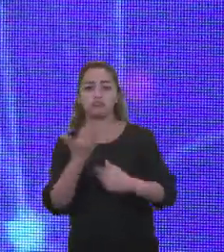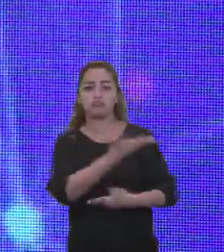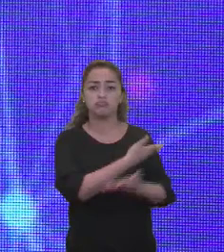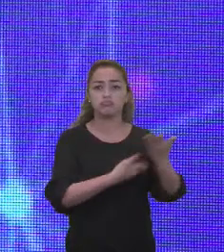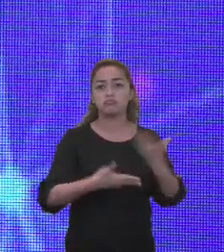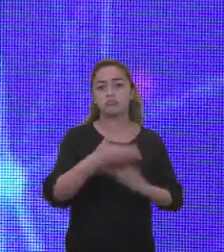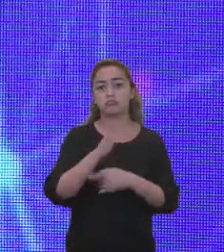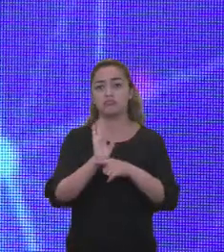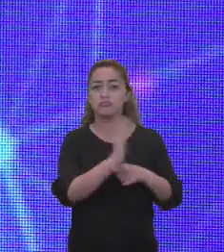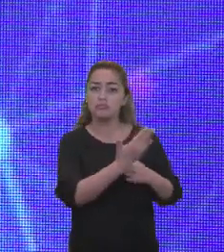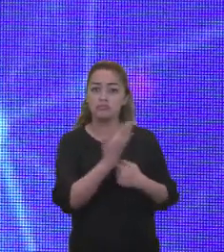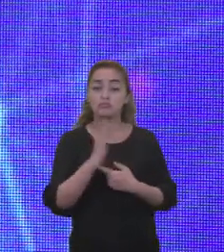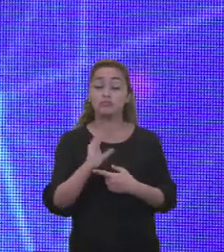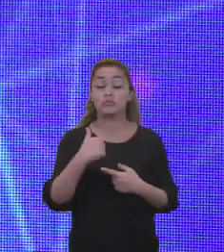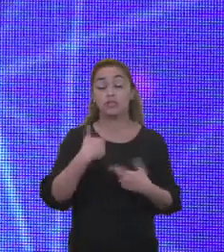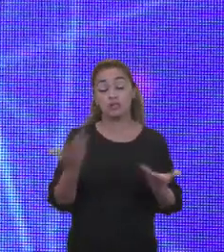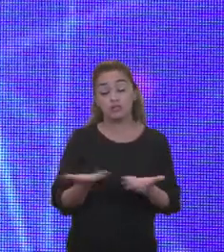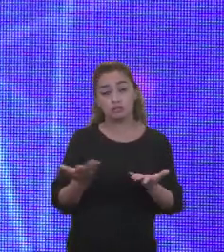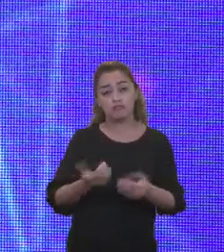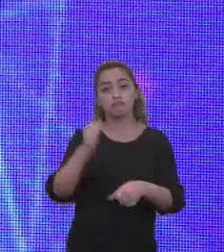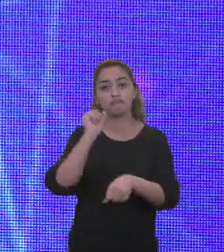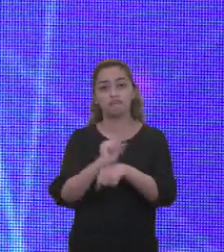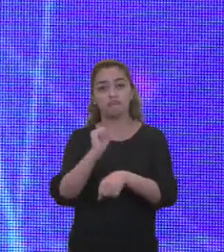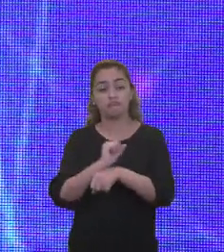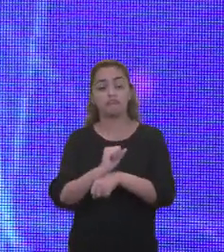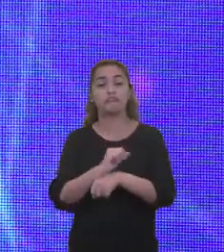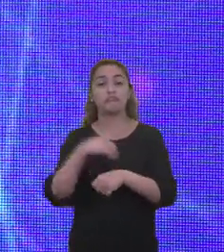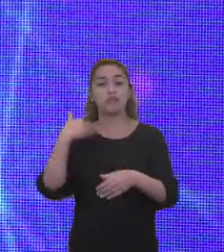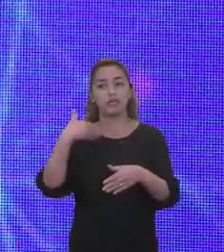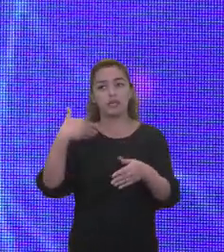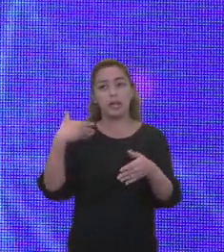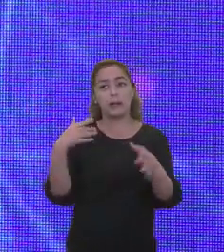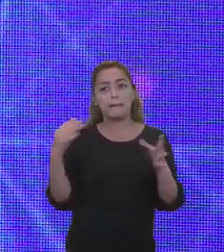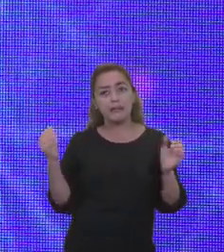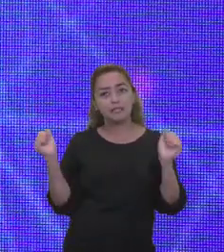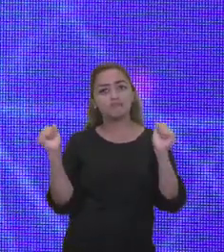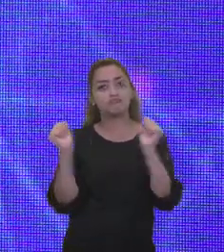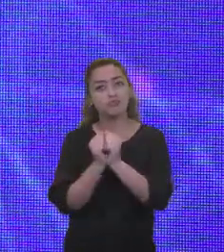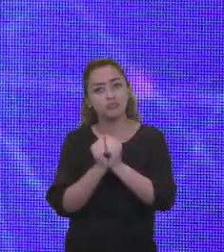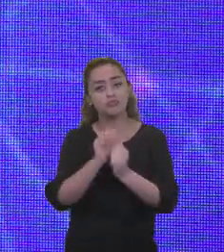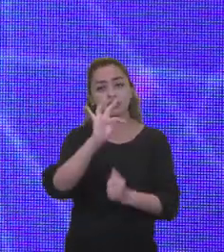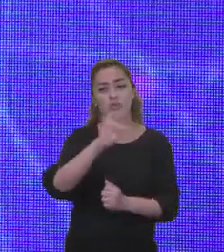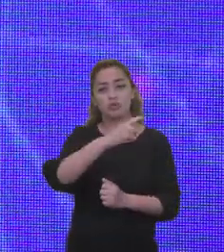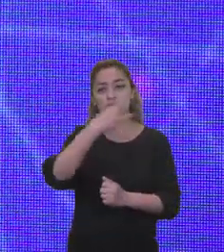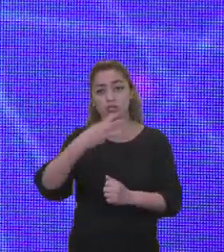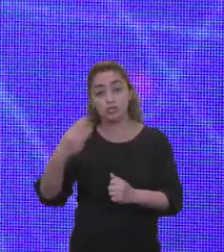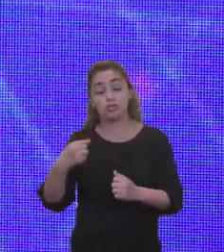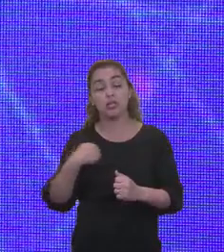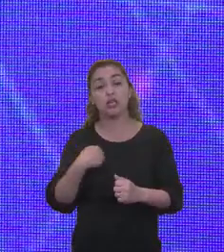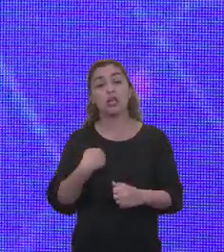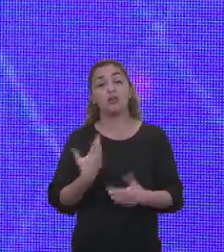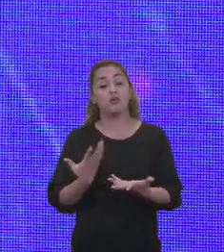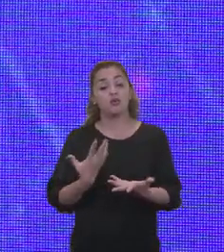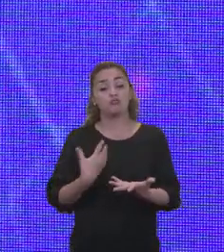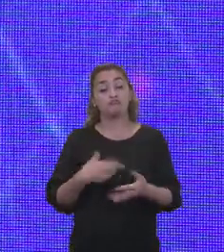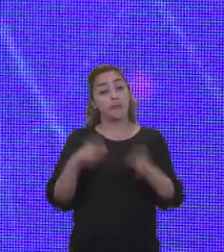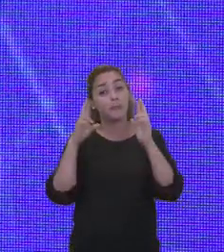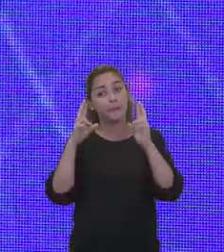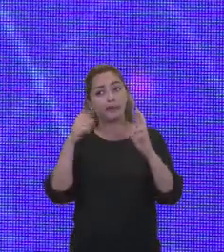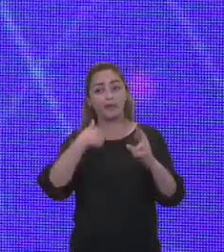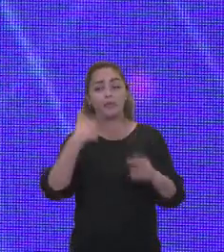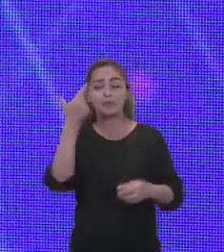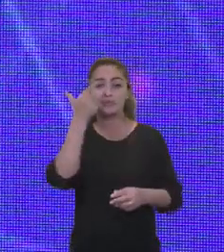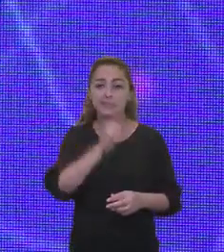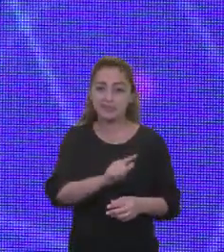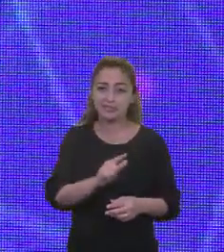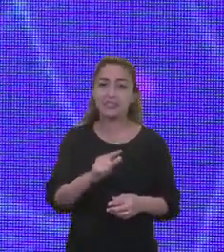supports the other. And so now I hope to be closer to team. I hope to be a team